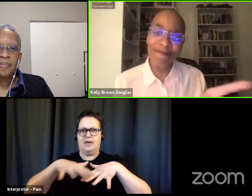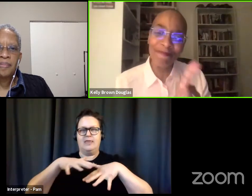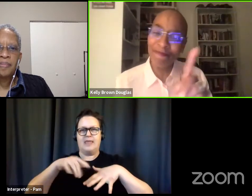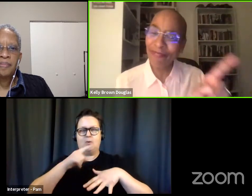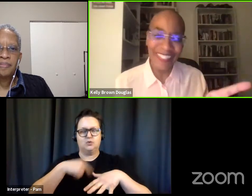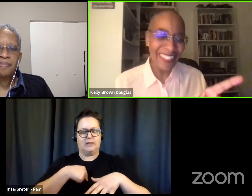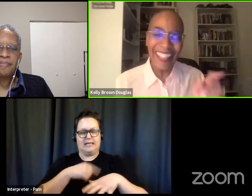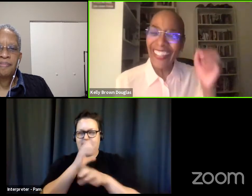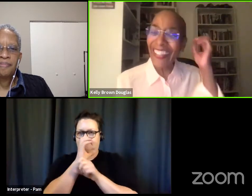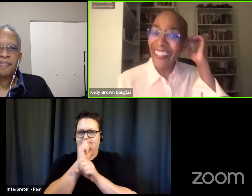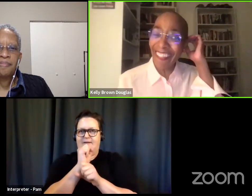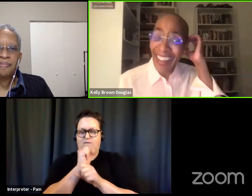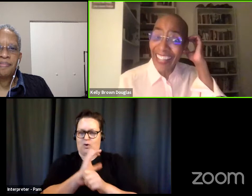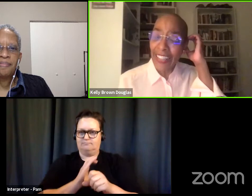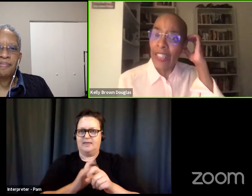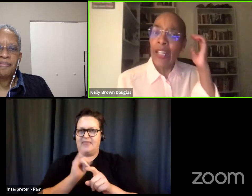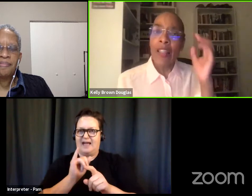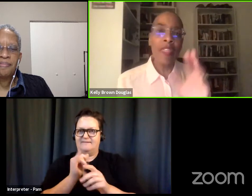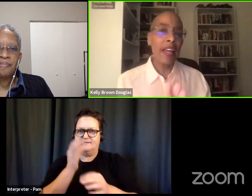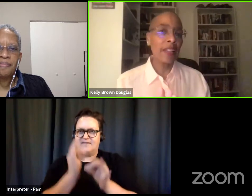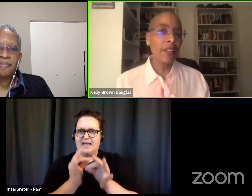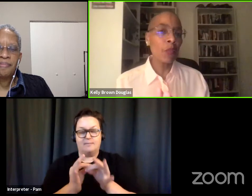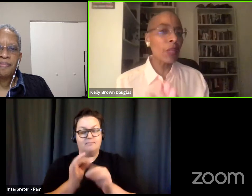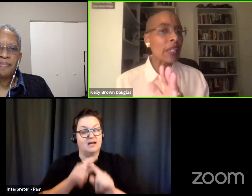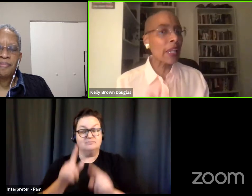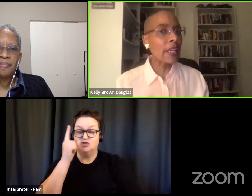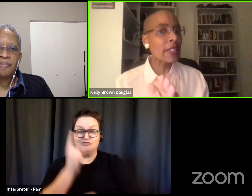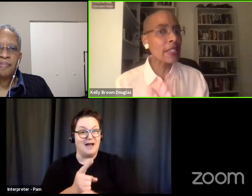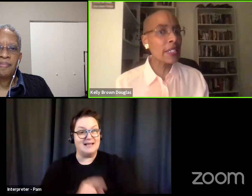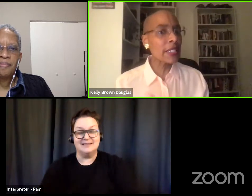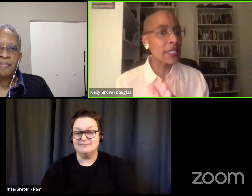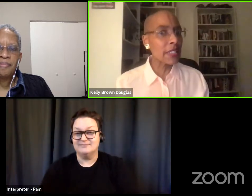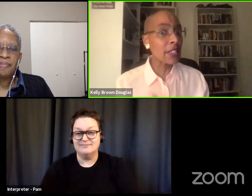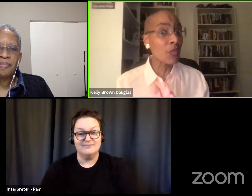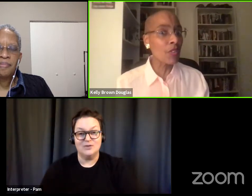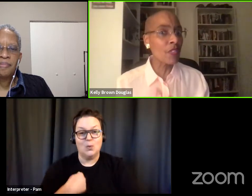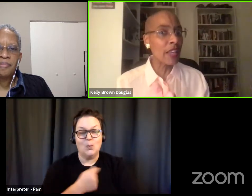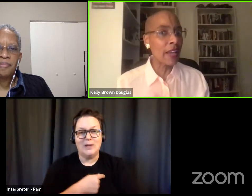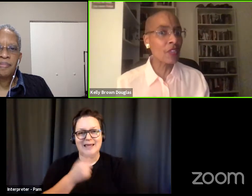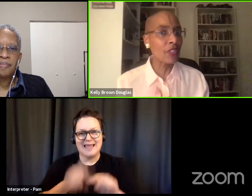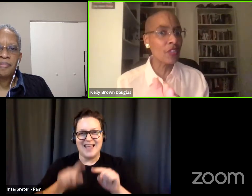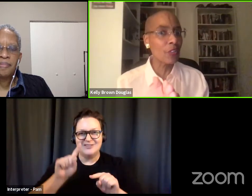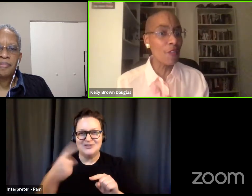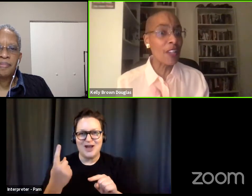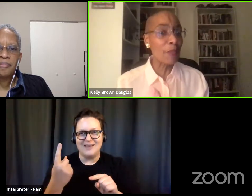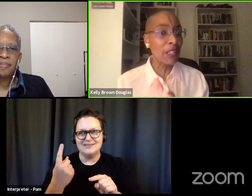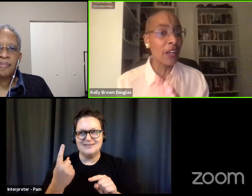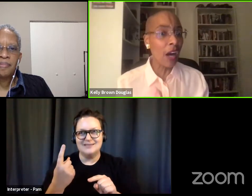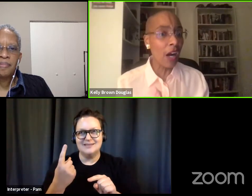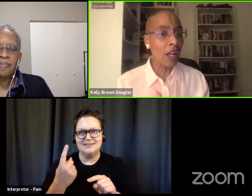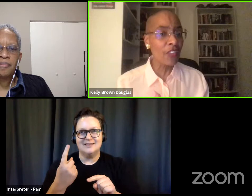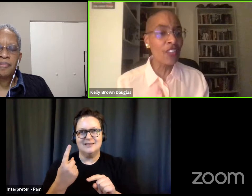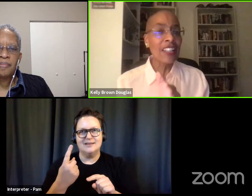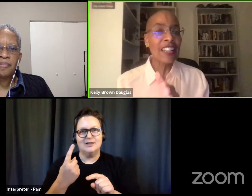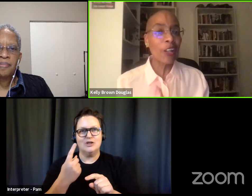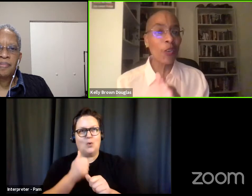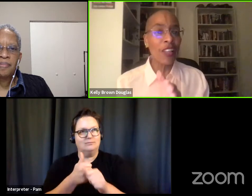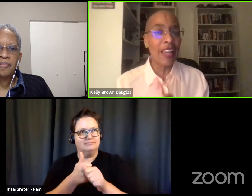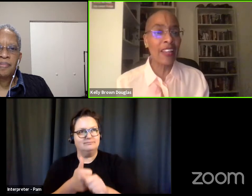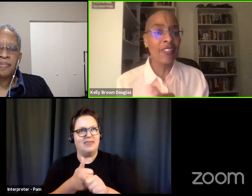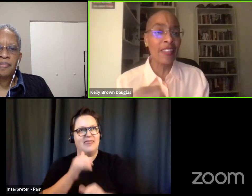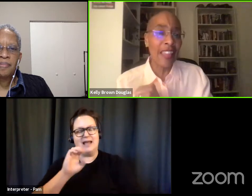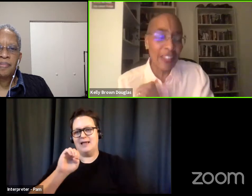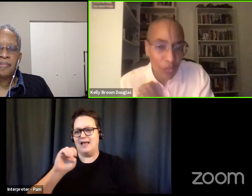But you're right that we can't just stick with the Exodus event, because, you